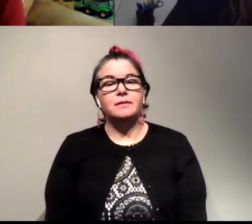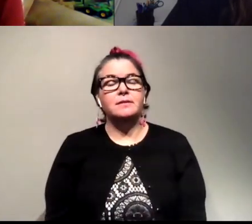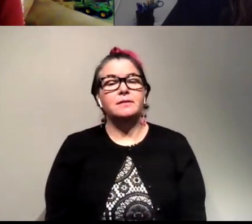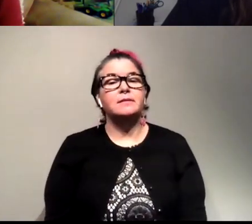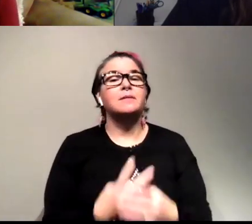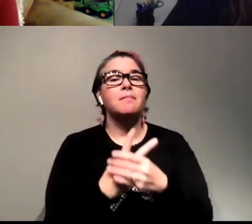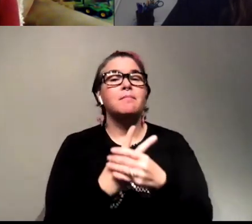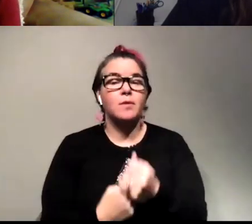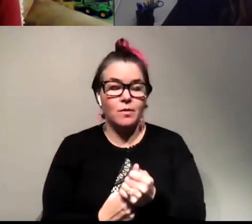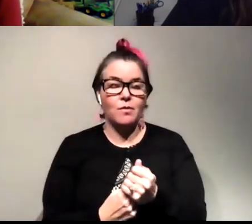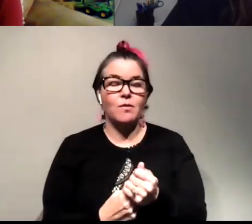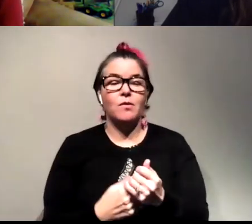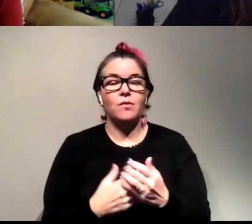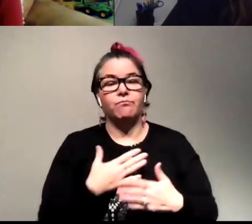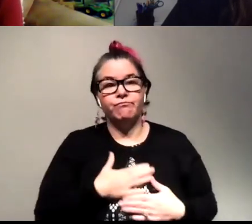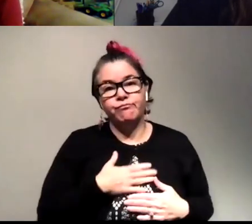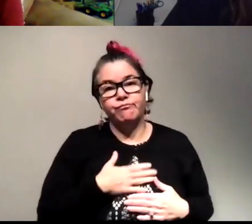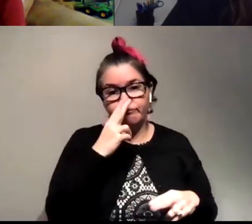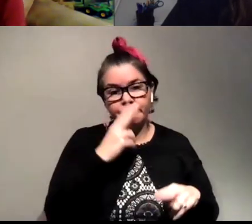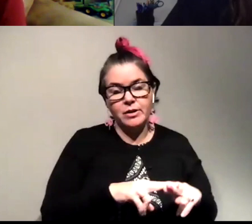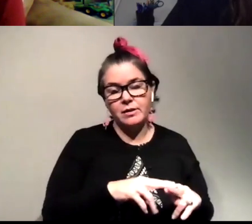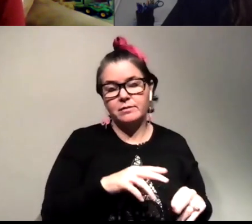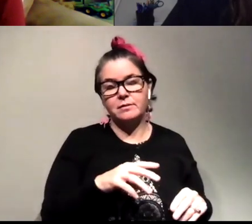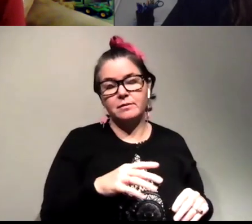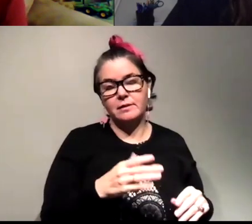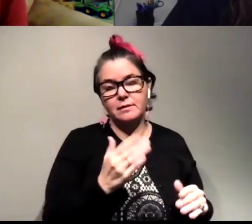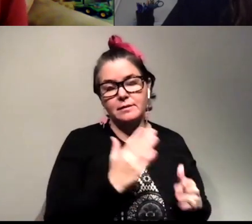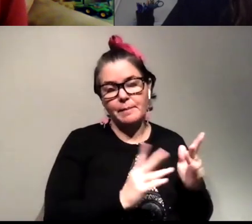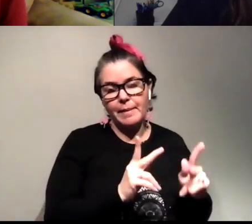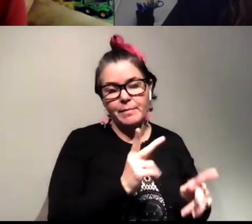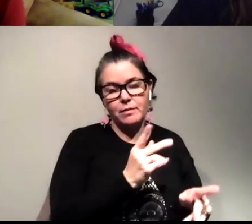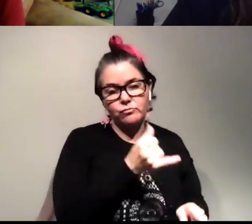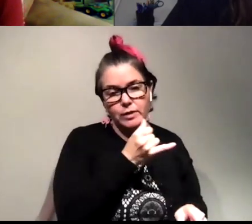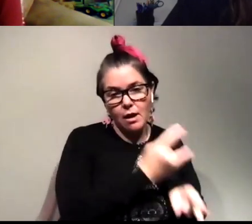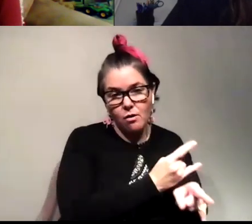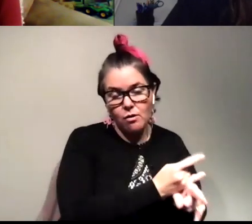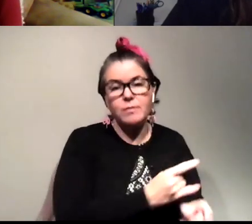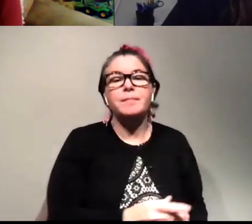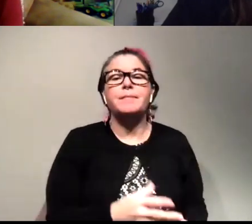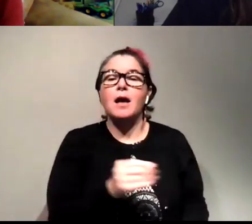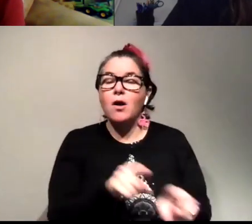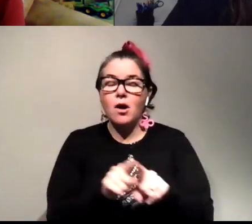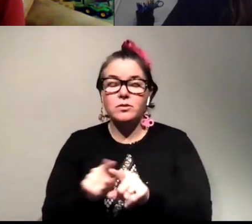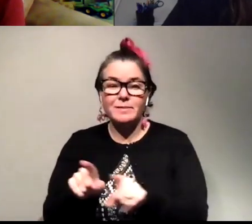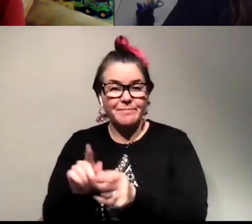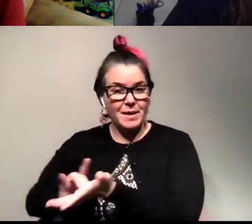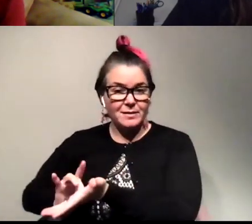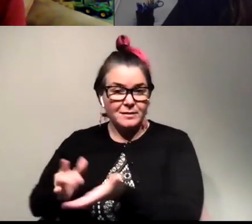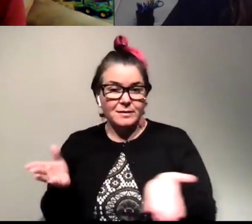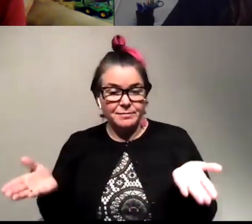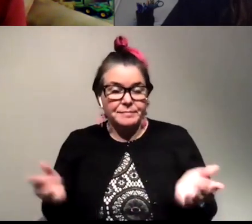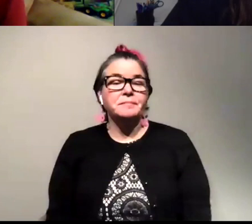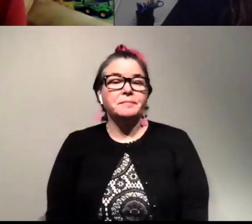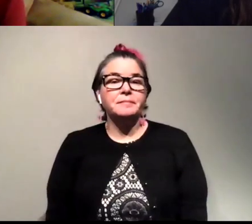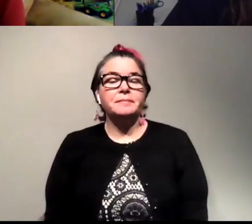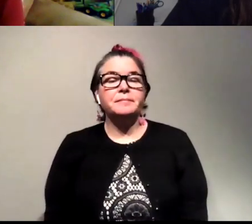as a recreational drug, like some grown-ups use alcohol, and as a medicine. And one of the things